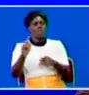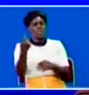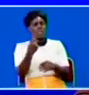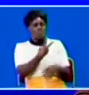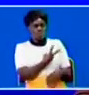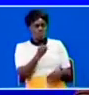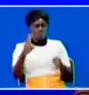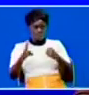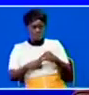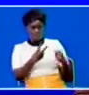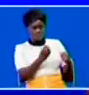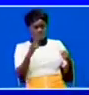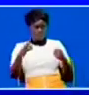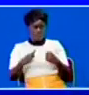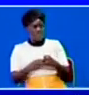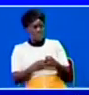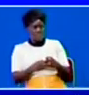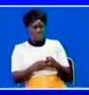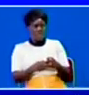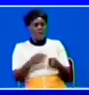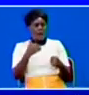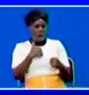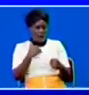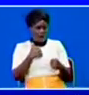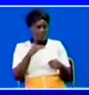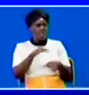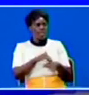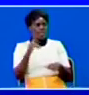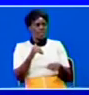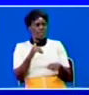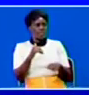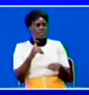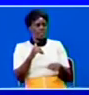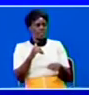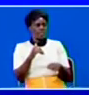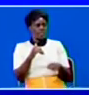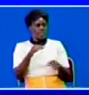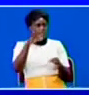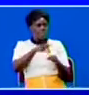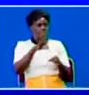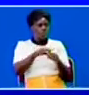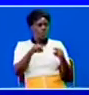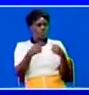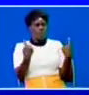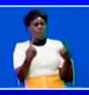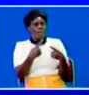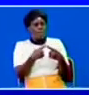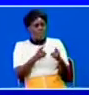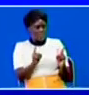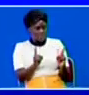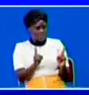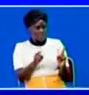in 2007-2008 had multiple immediate causes, such as a disputed election result. But its sheer